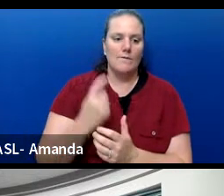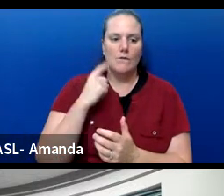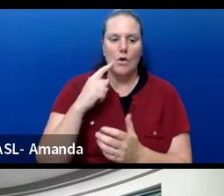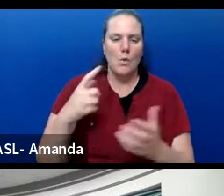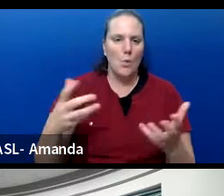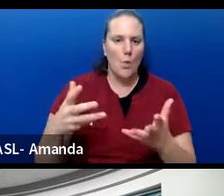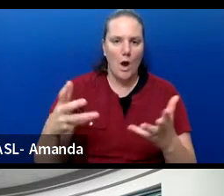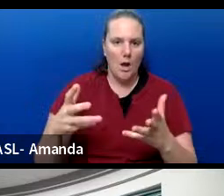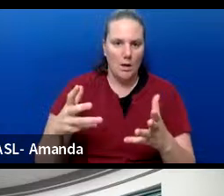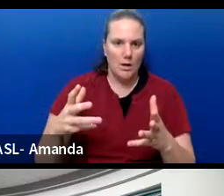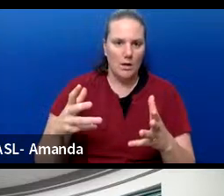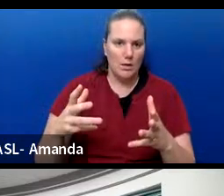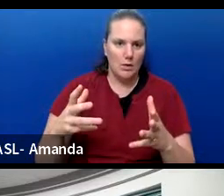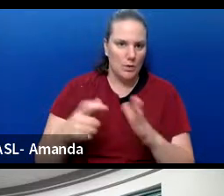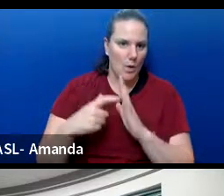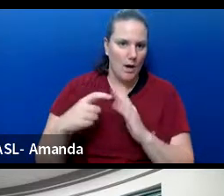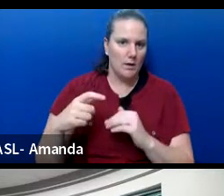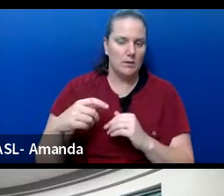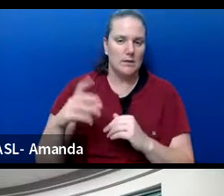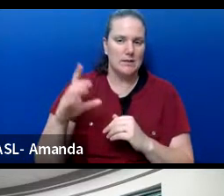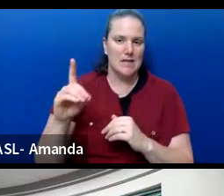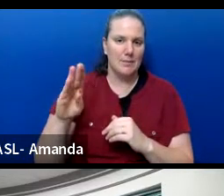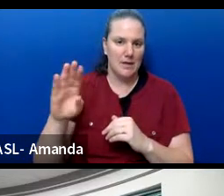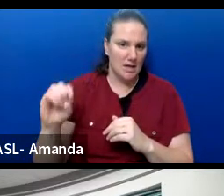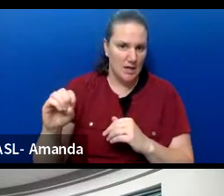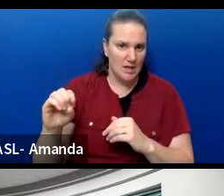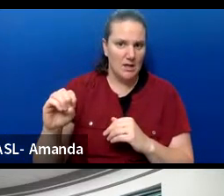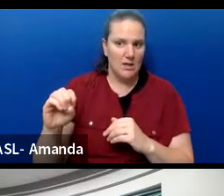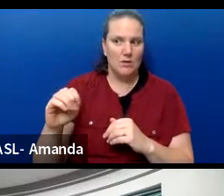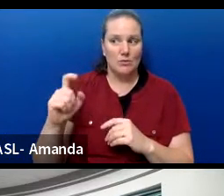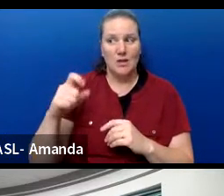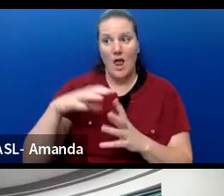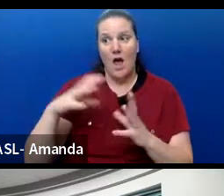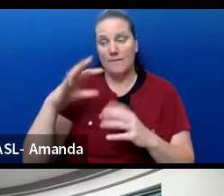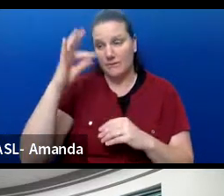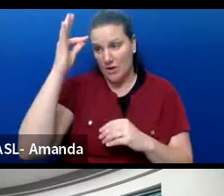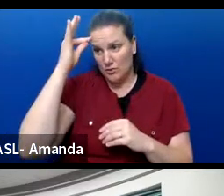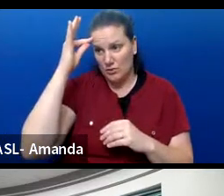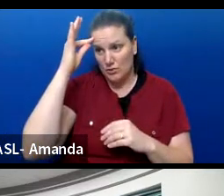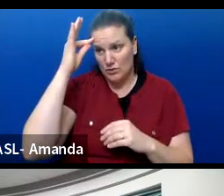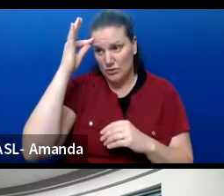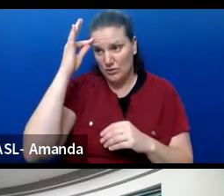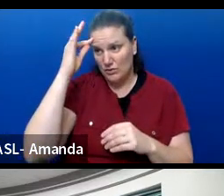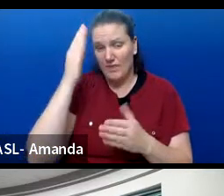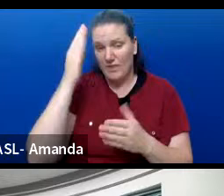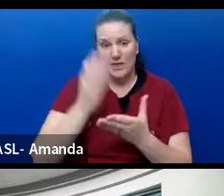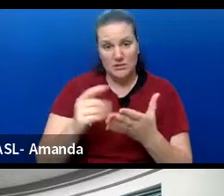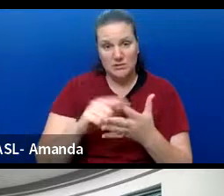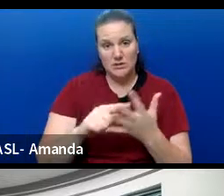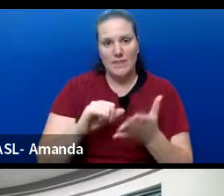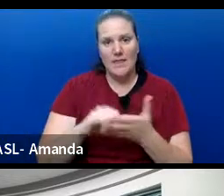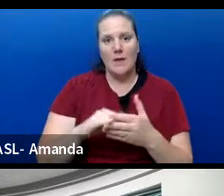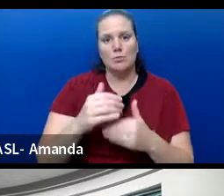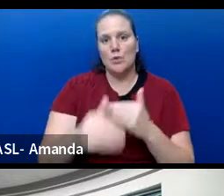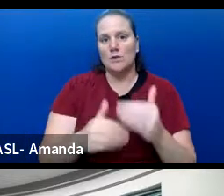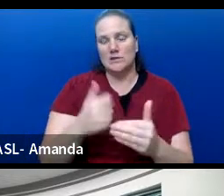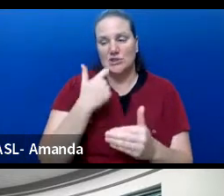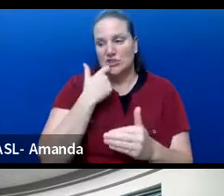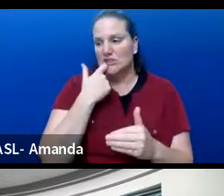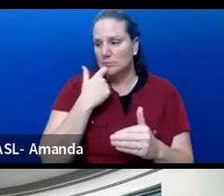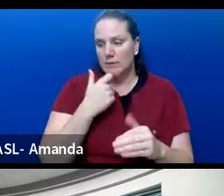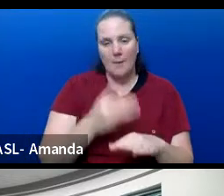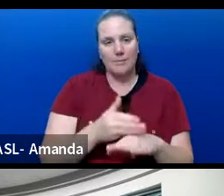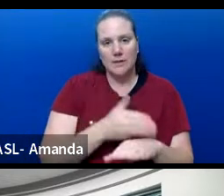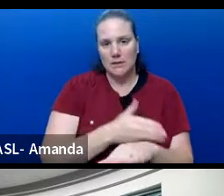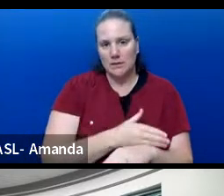required in order to be a DBE is you got to meet a lot of federal sort of boxes, and that process has just been updated.